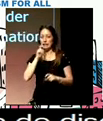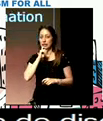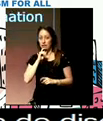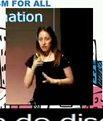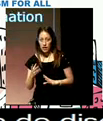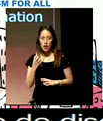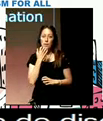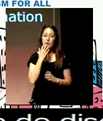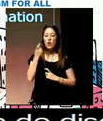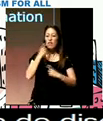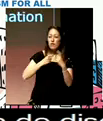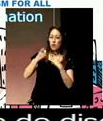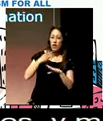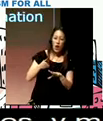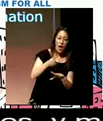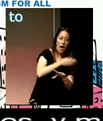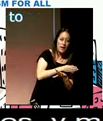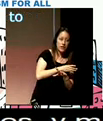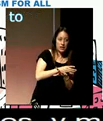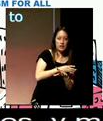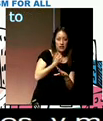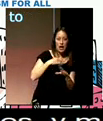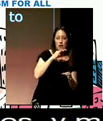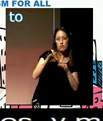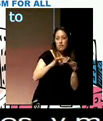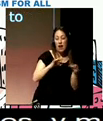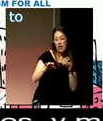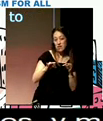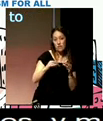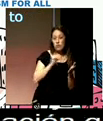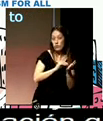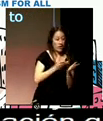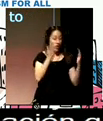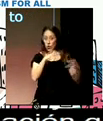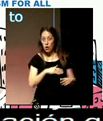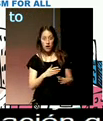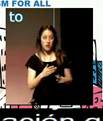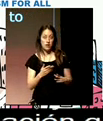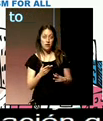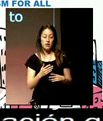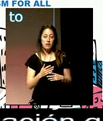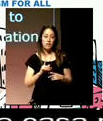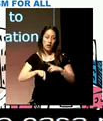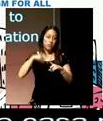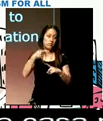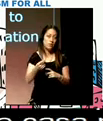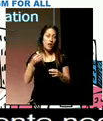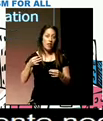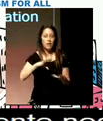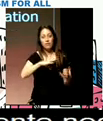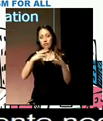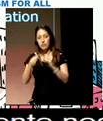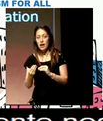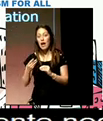we know all is essential. And a proliferation of information can be very detrimental to